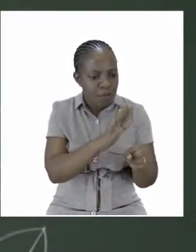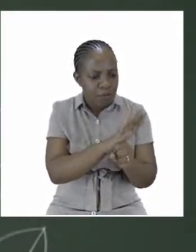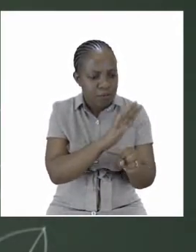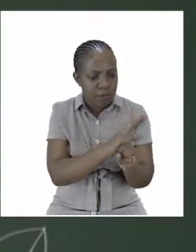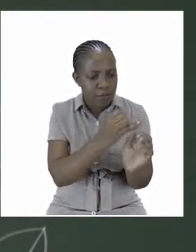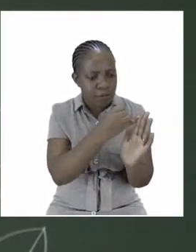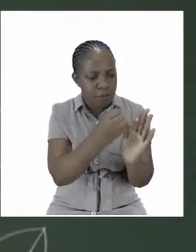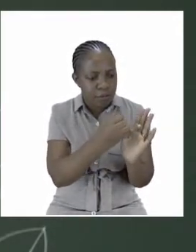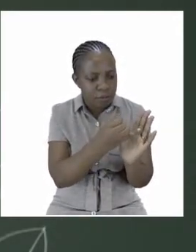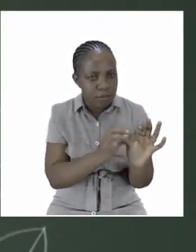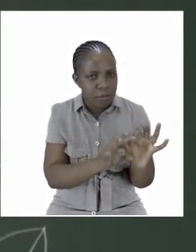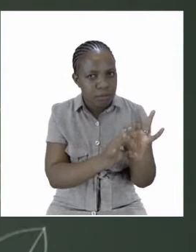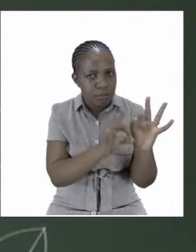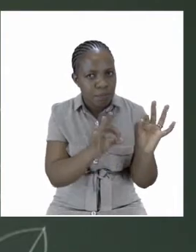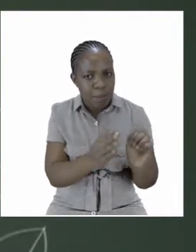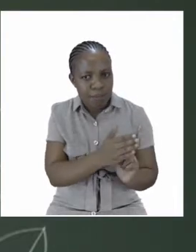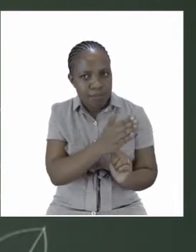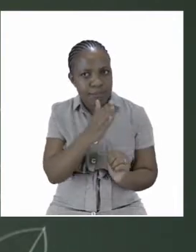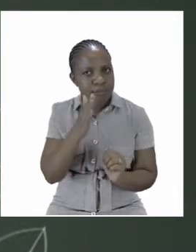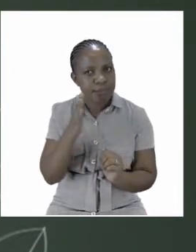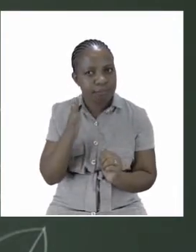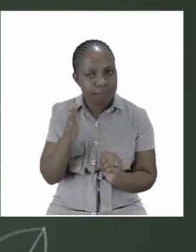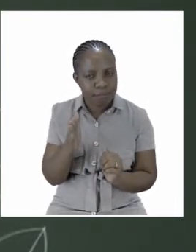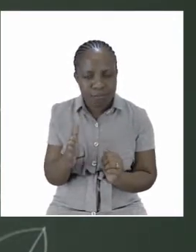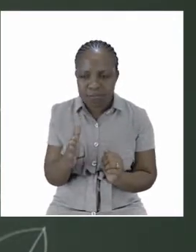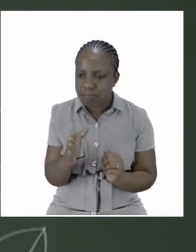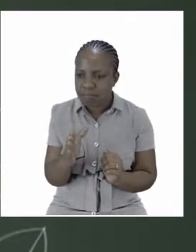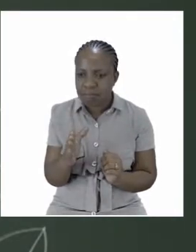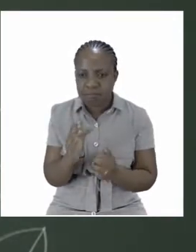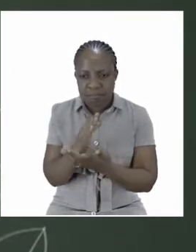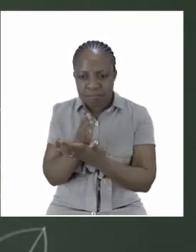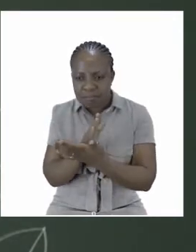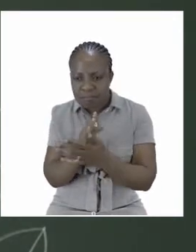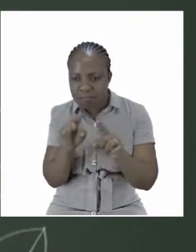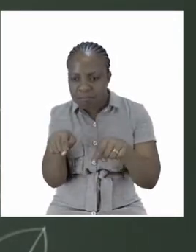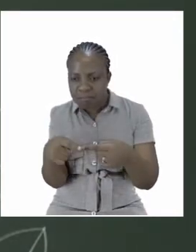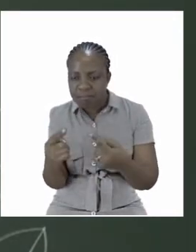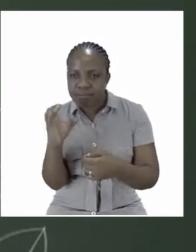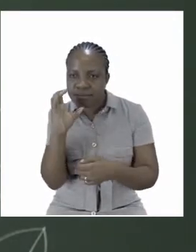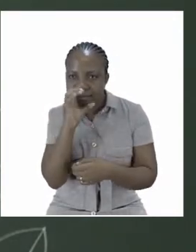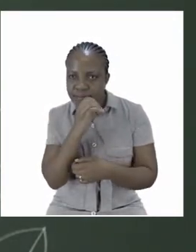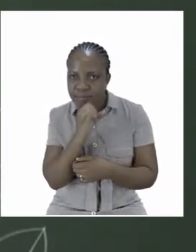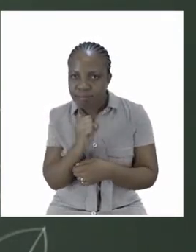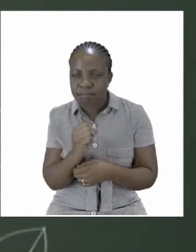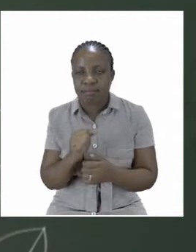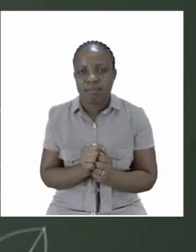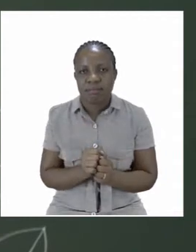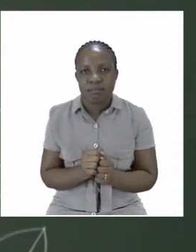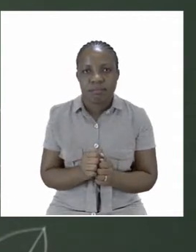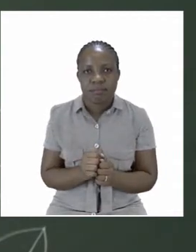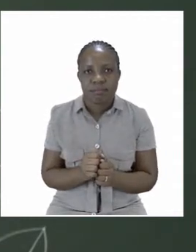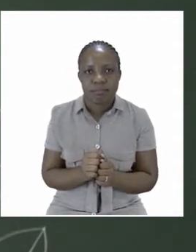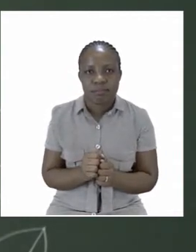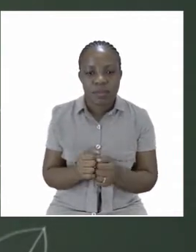is something missing. So, what am I supposed to do to make sure that